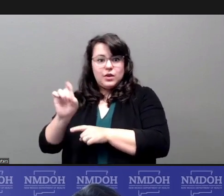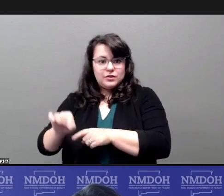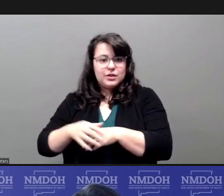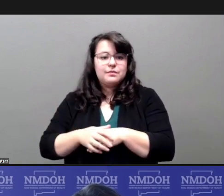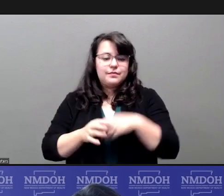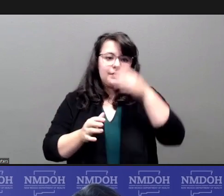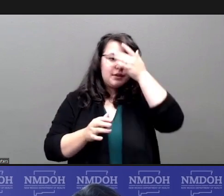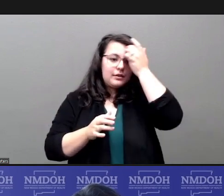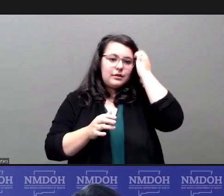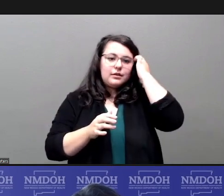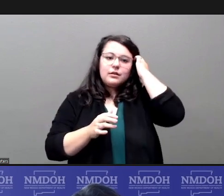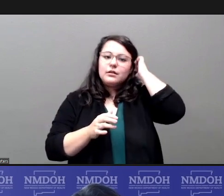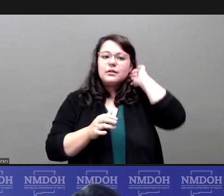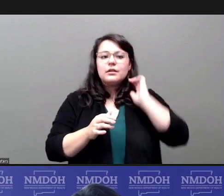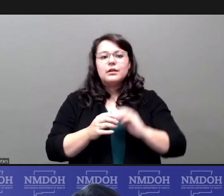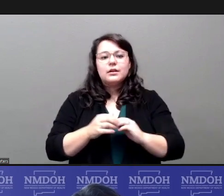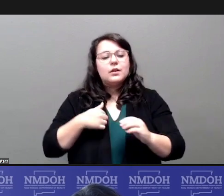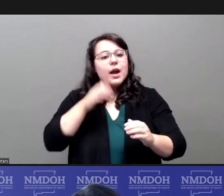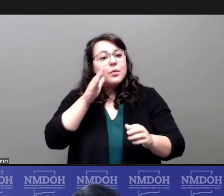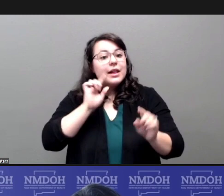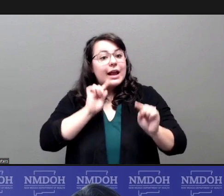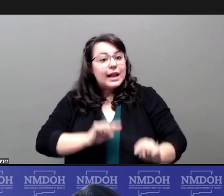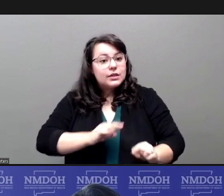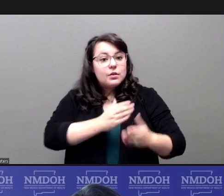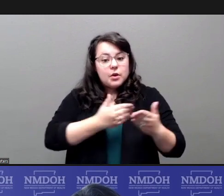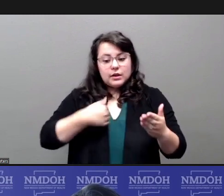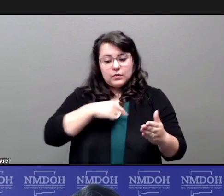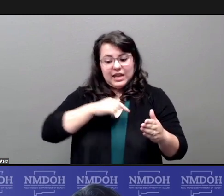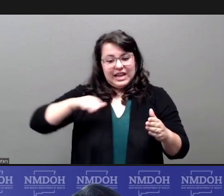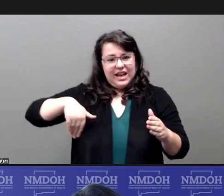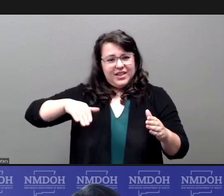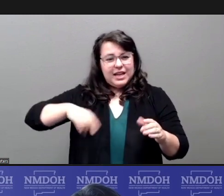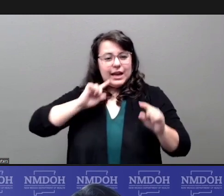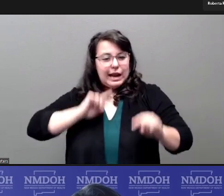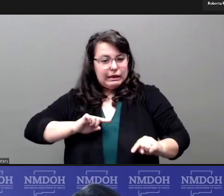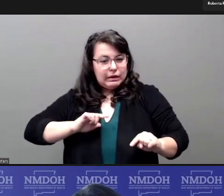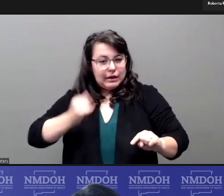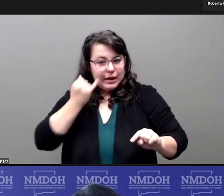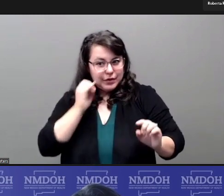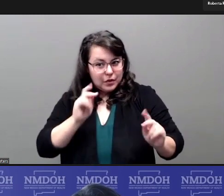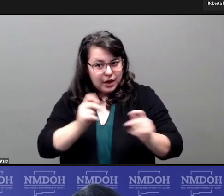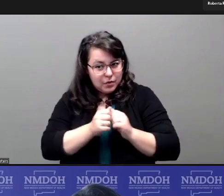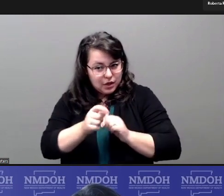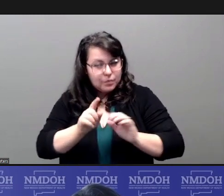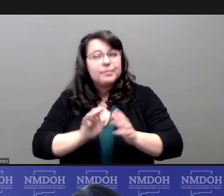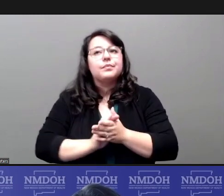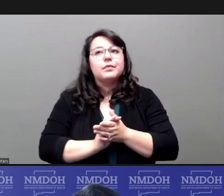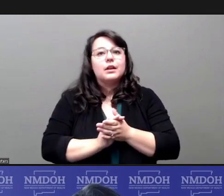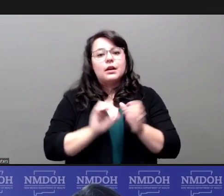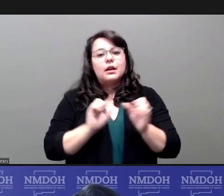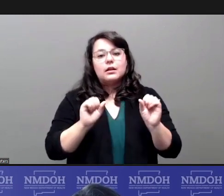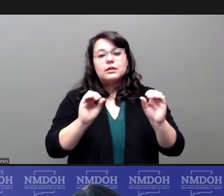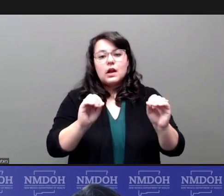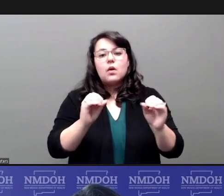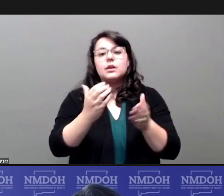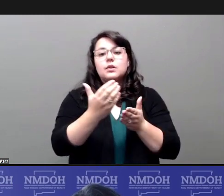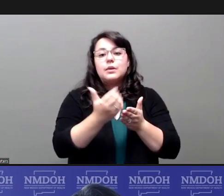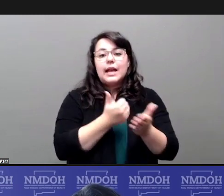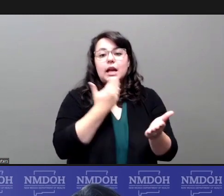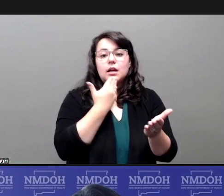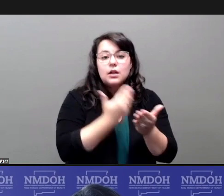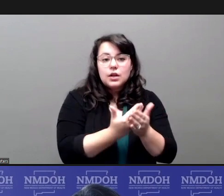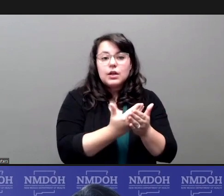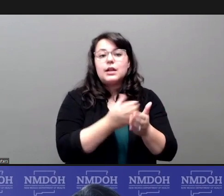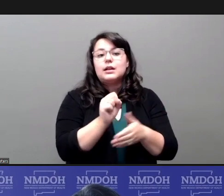So I'll just sort of answer the parts we haven't answered already, if that's okay with you. Number Sure. one, in order to get an adequate